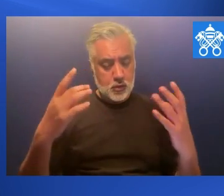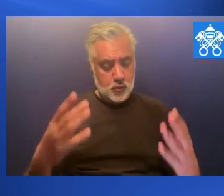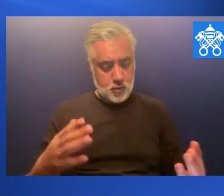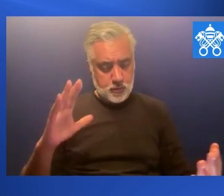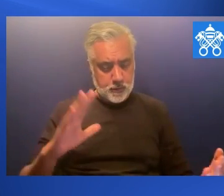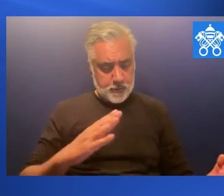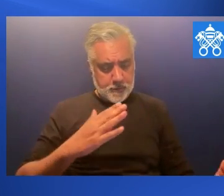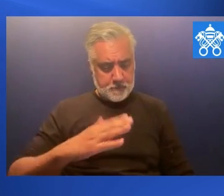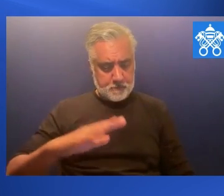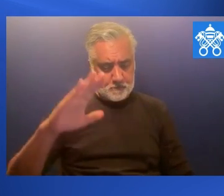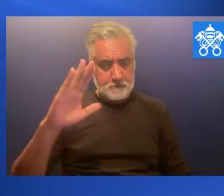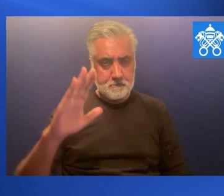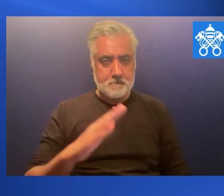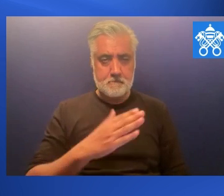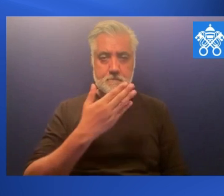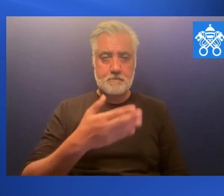merciful to us sinners.